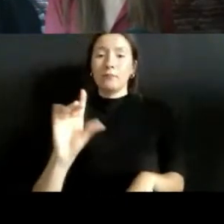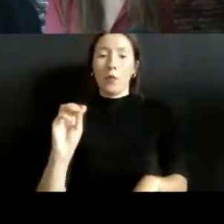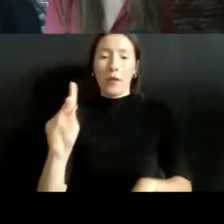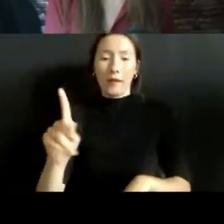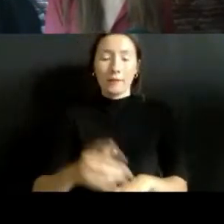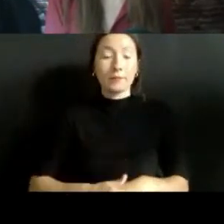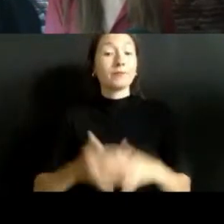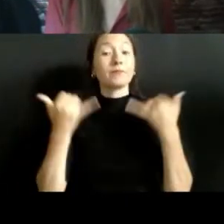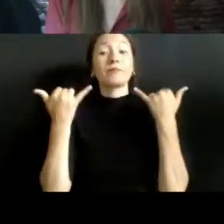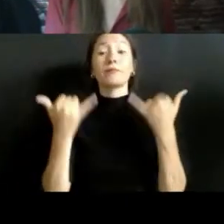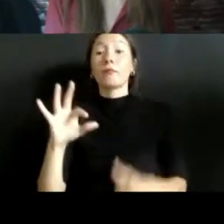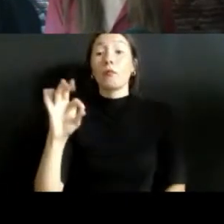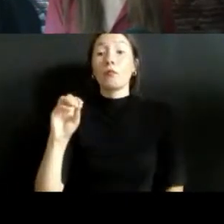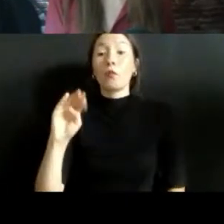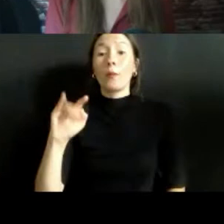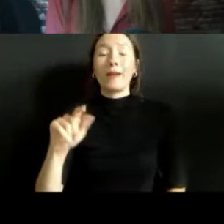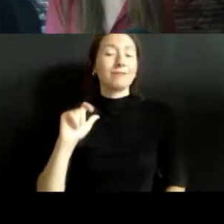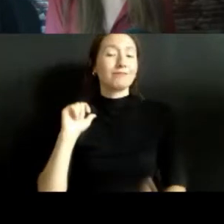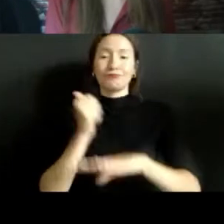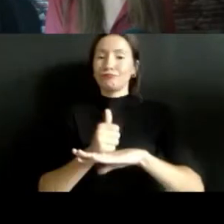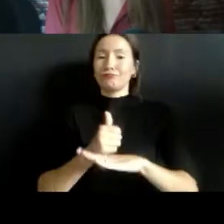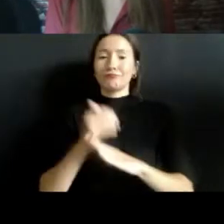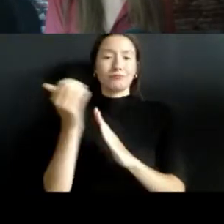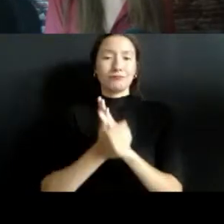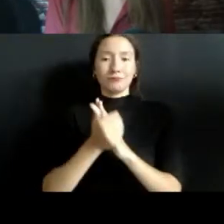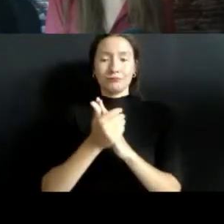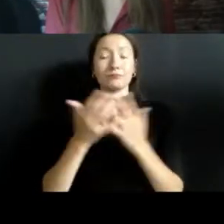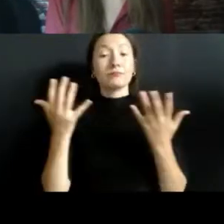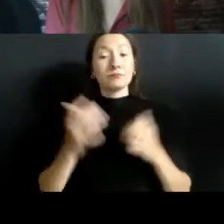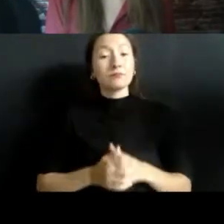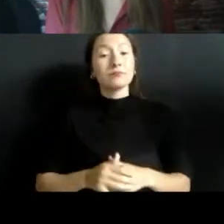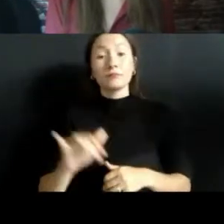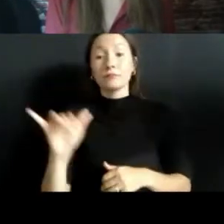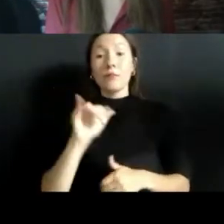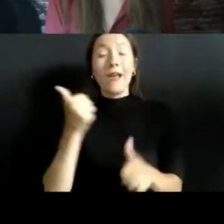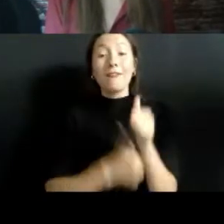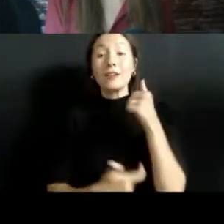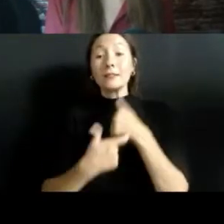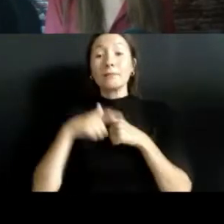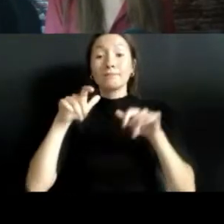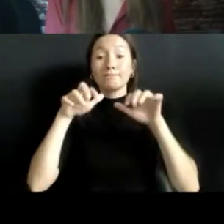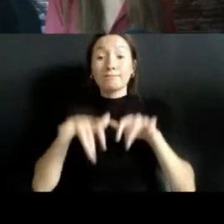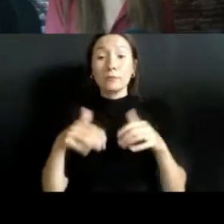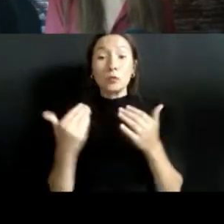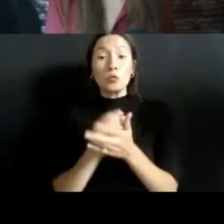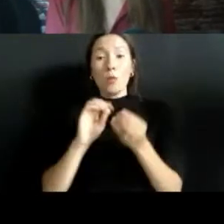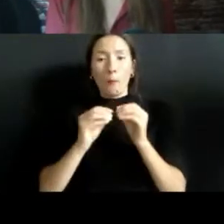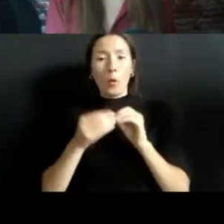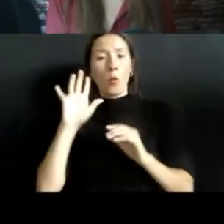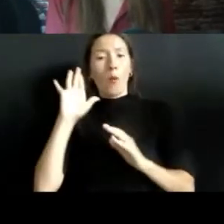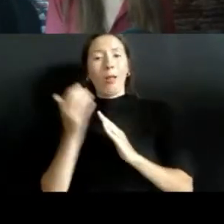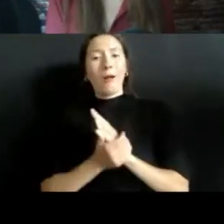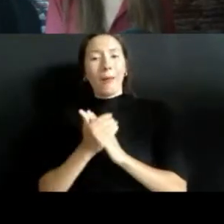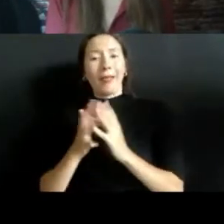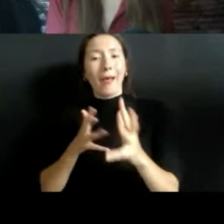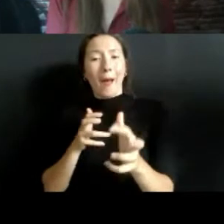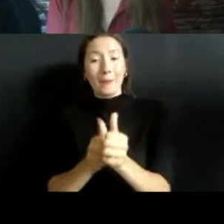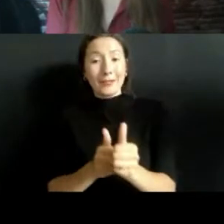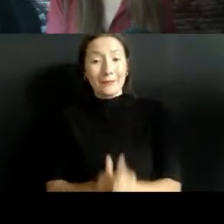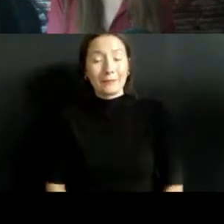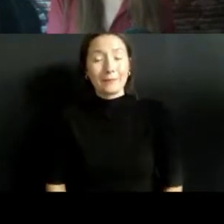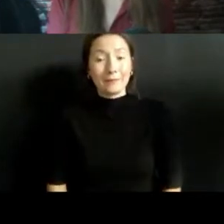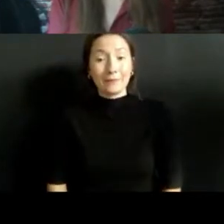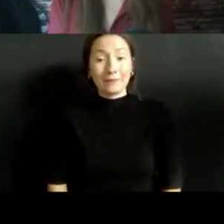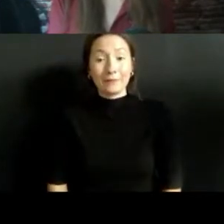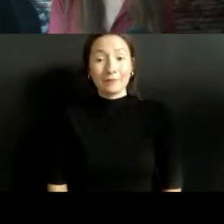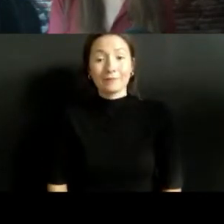the formatting is automatically applied and automatically updated when the values change. Okay, let's see what you